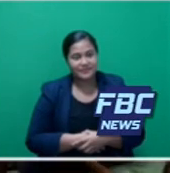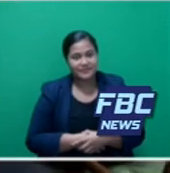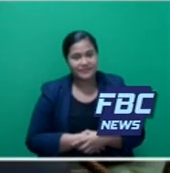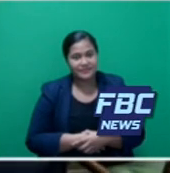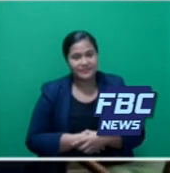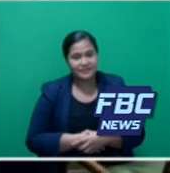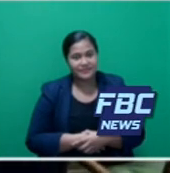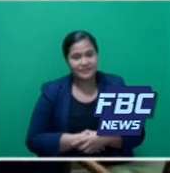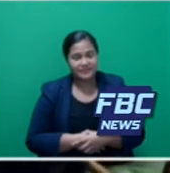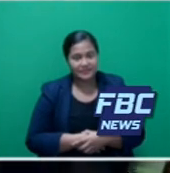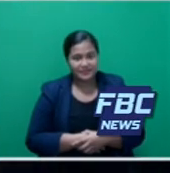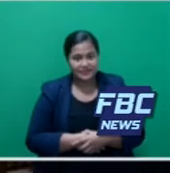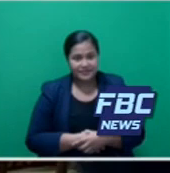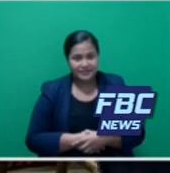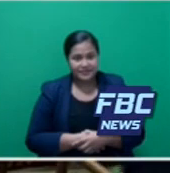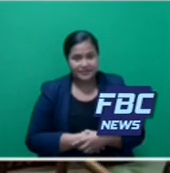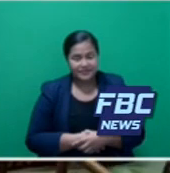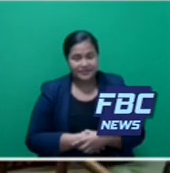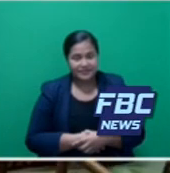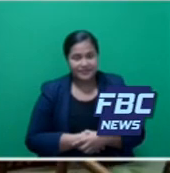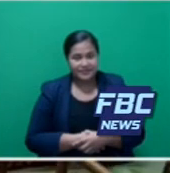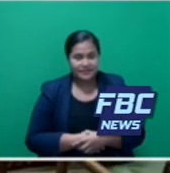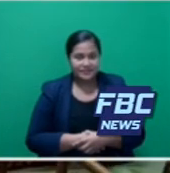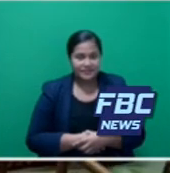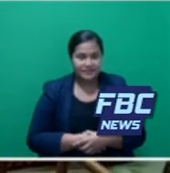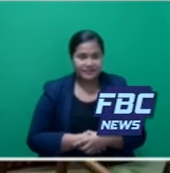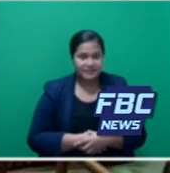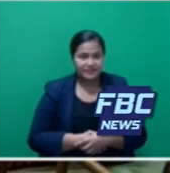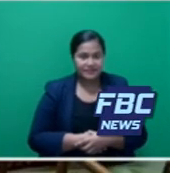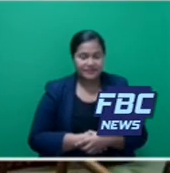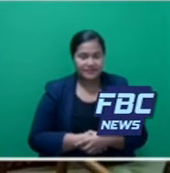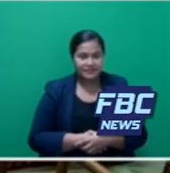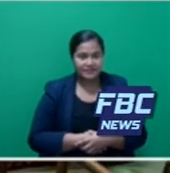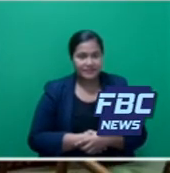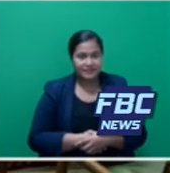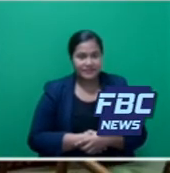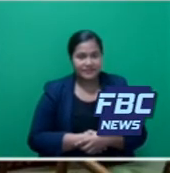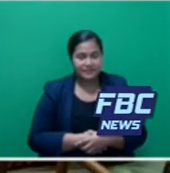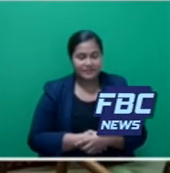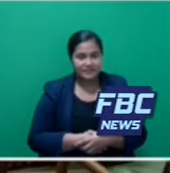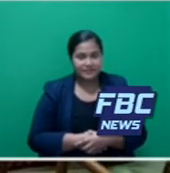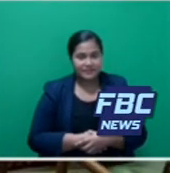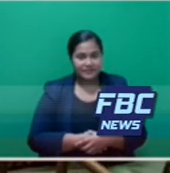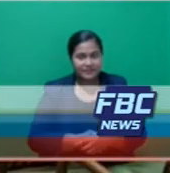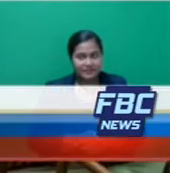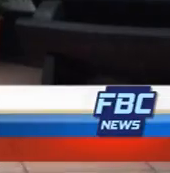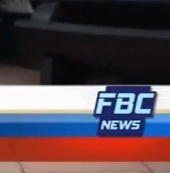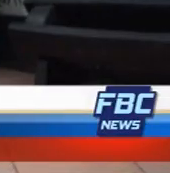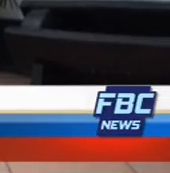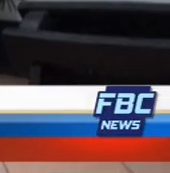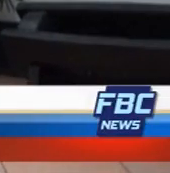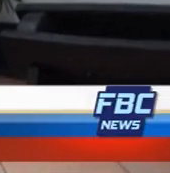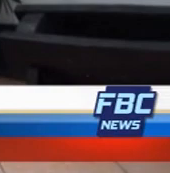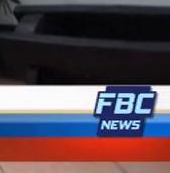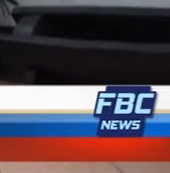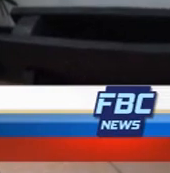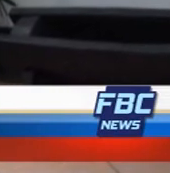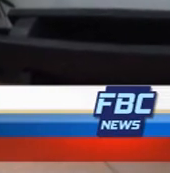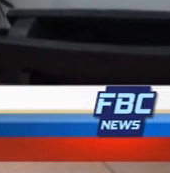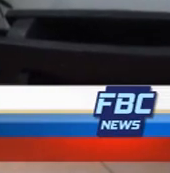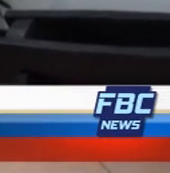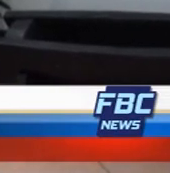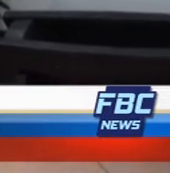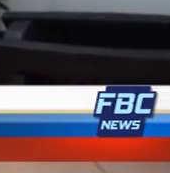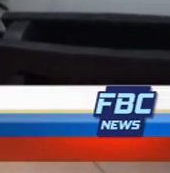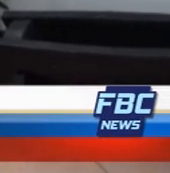the walkout was because the Speaker disallowed an urgent motion, an urgent oral question on the deportation of